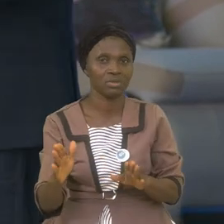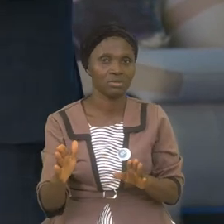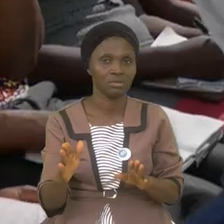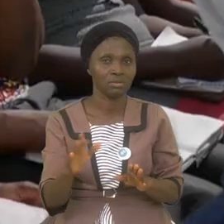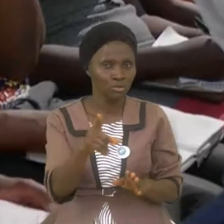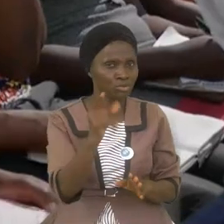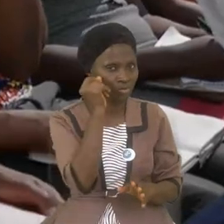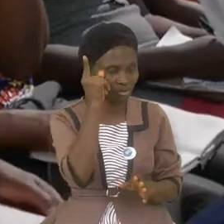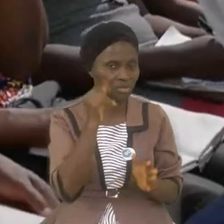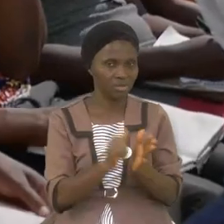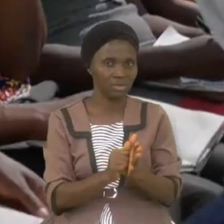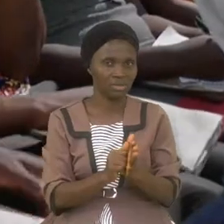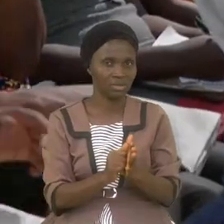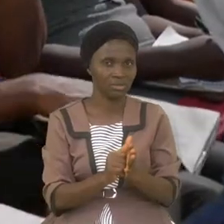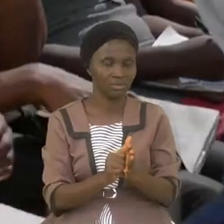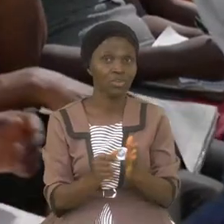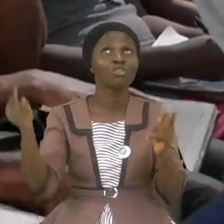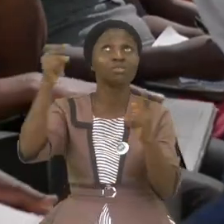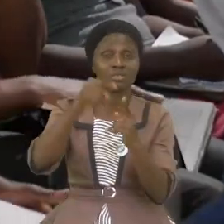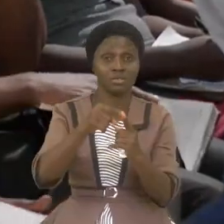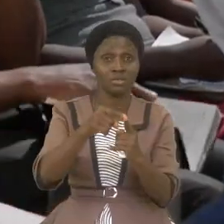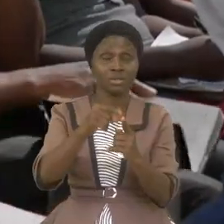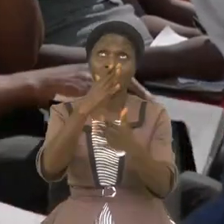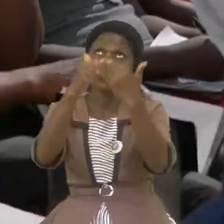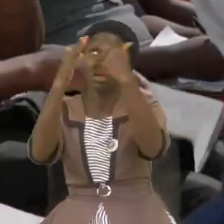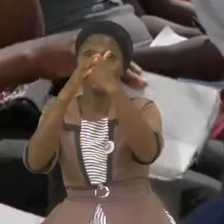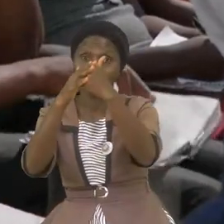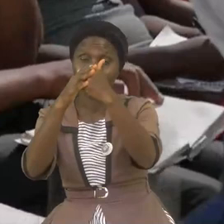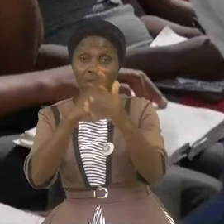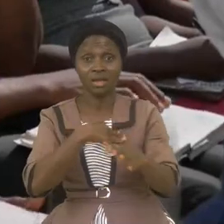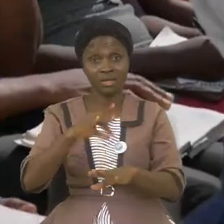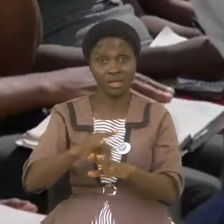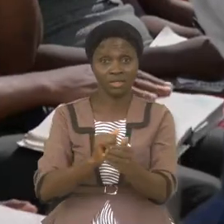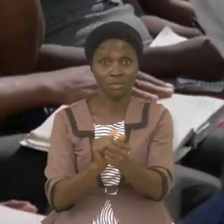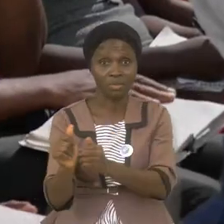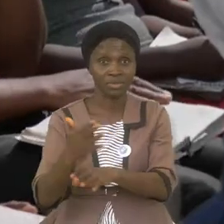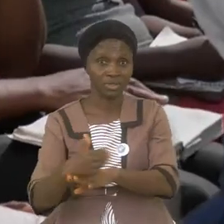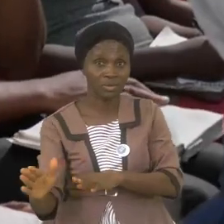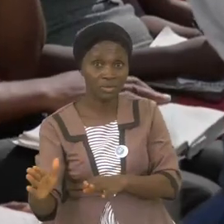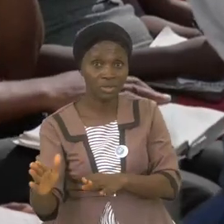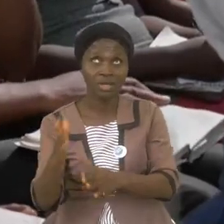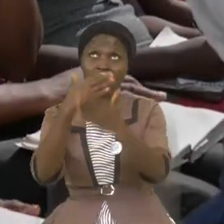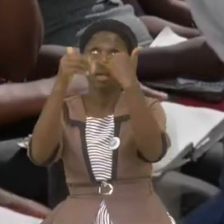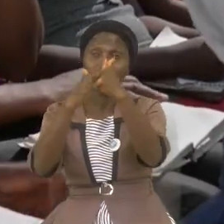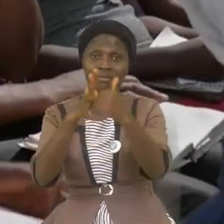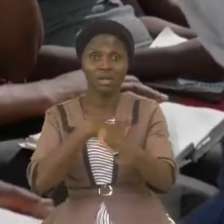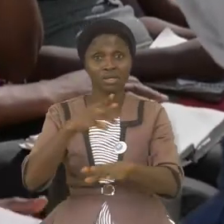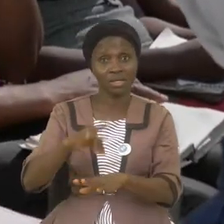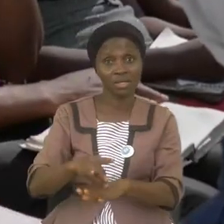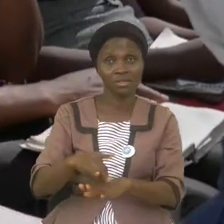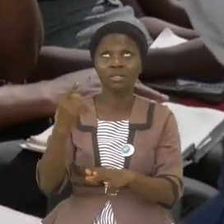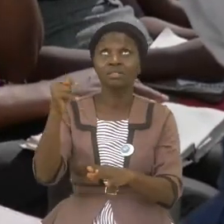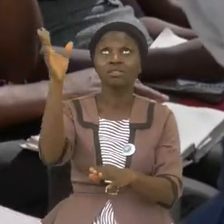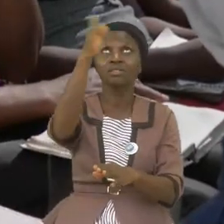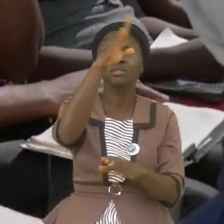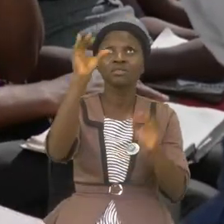understand? Until heaven and earth pass away, and heaven and earth, the sky,